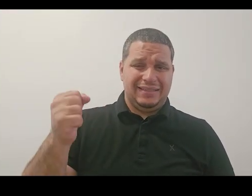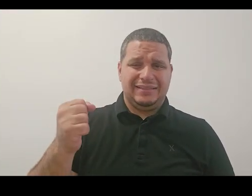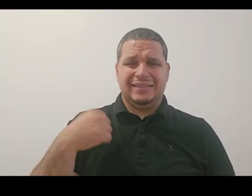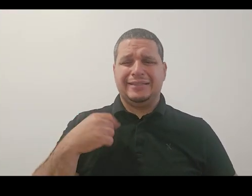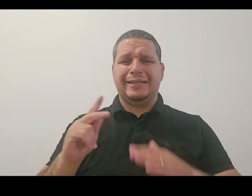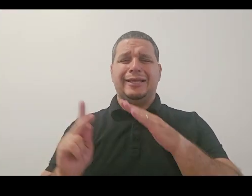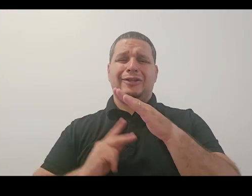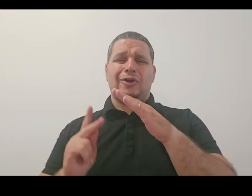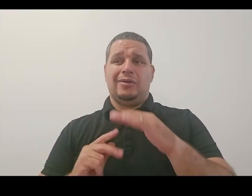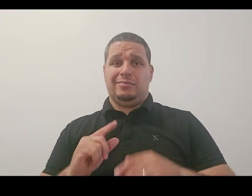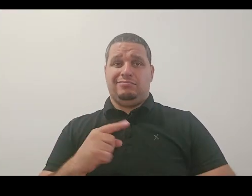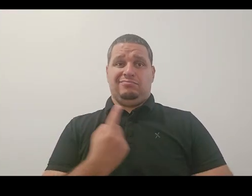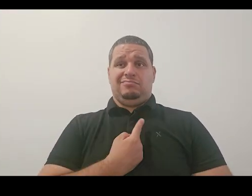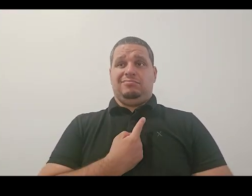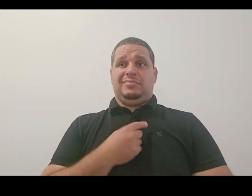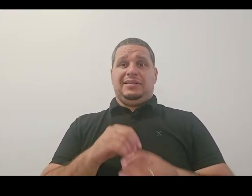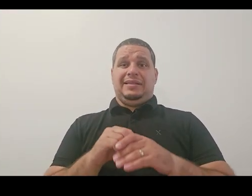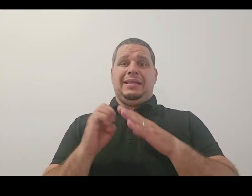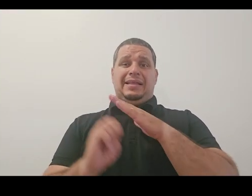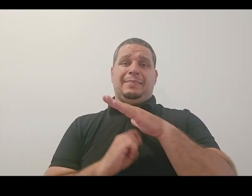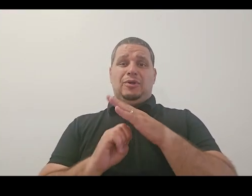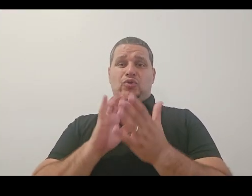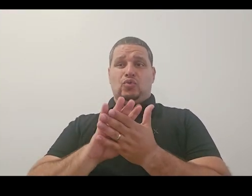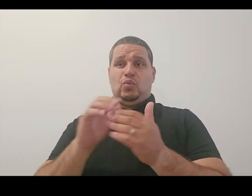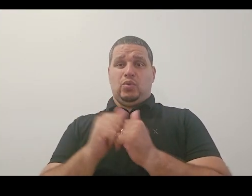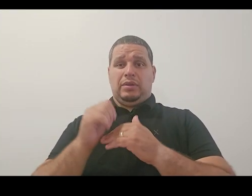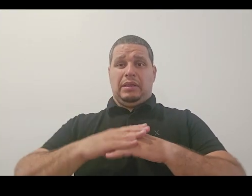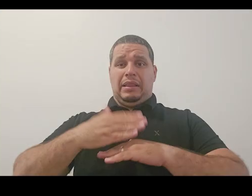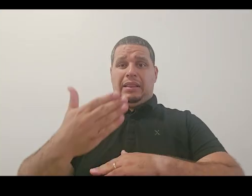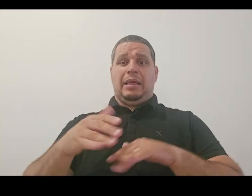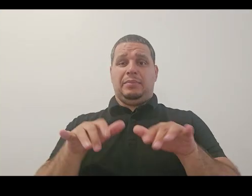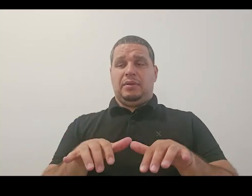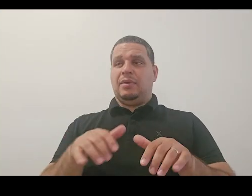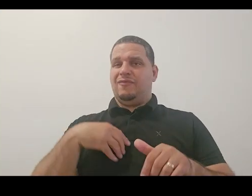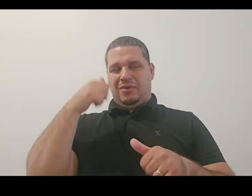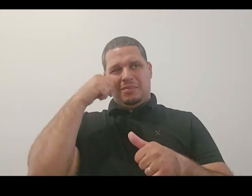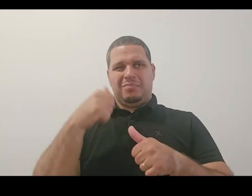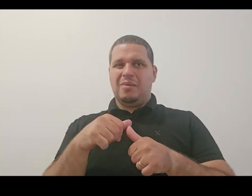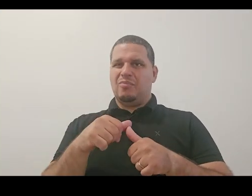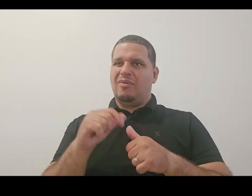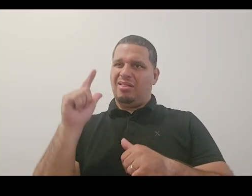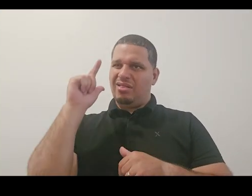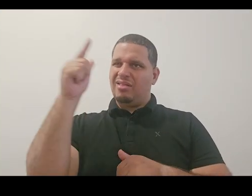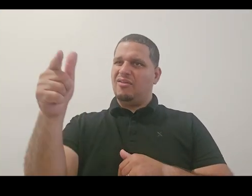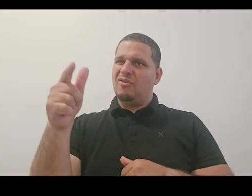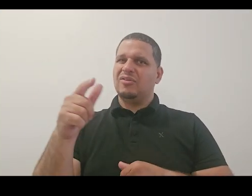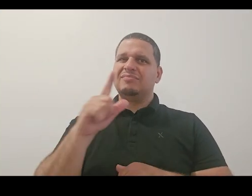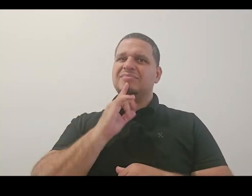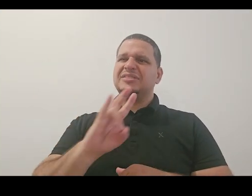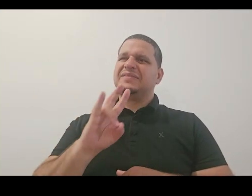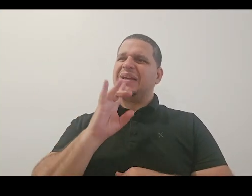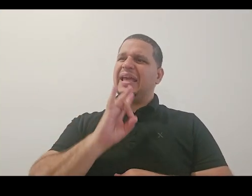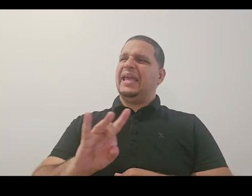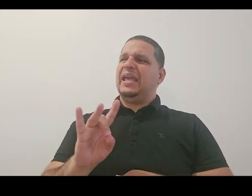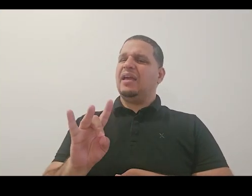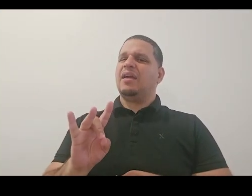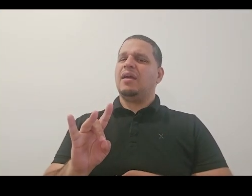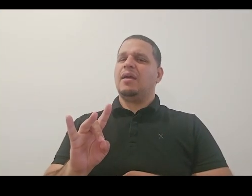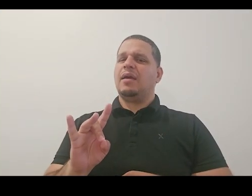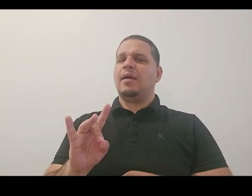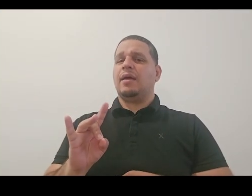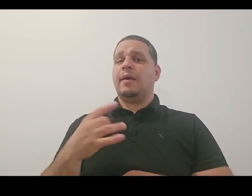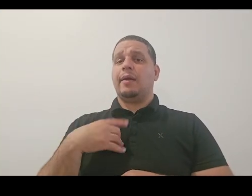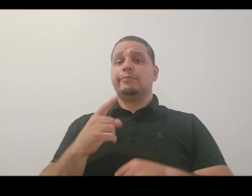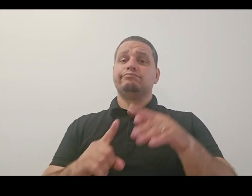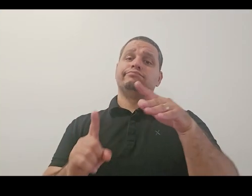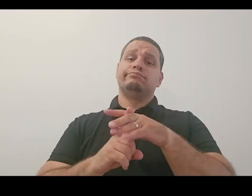was the only person in elementary school with a laptop. And then I remember later on being like 7 or 8 years old, rolling up on